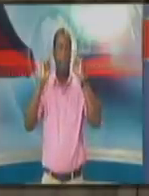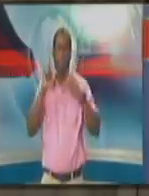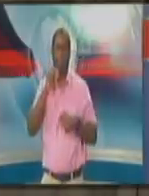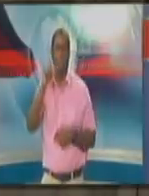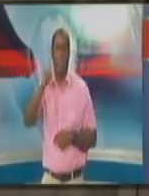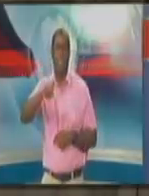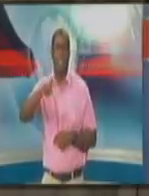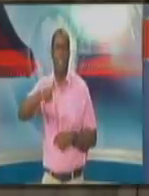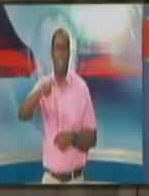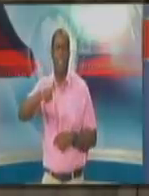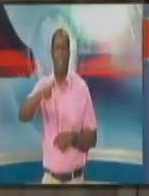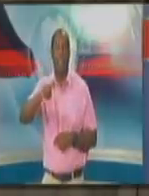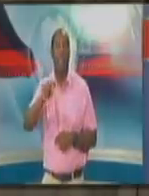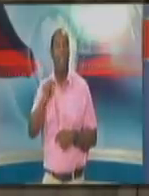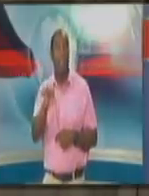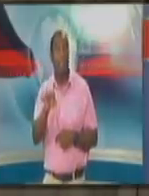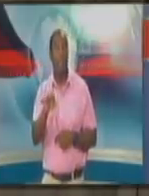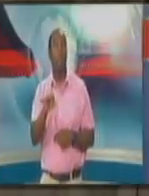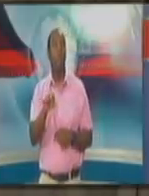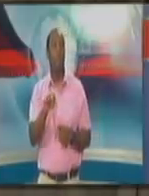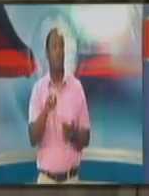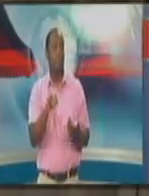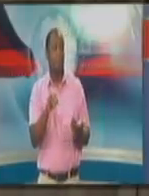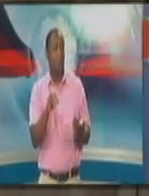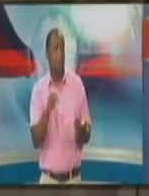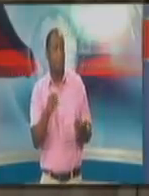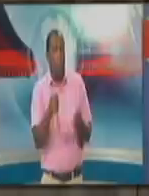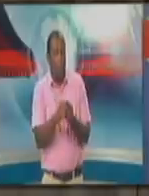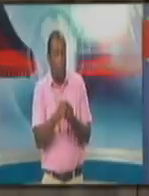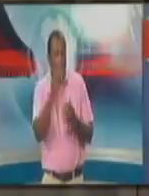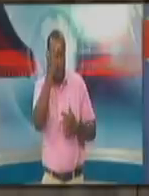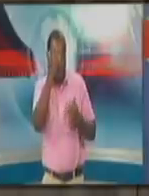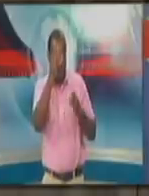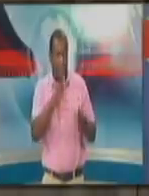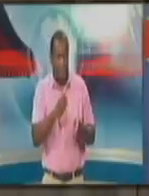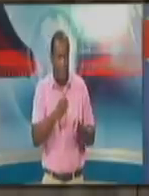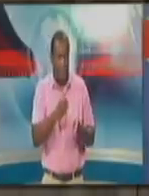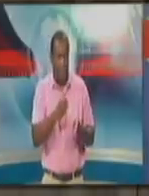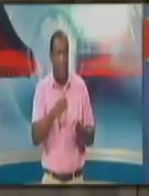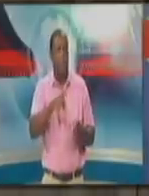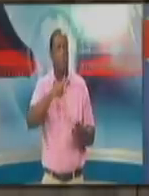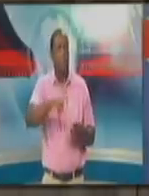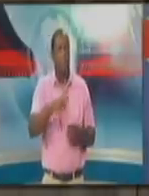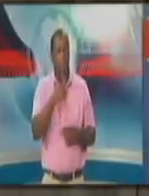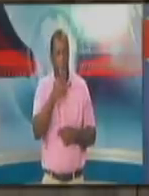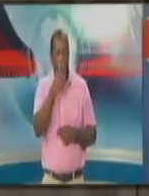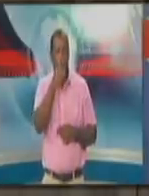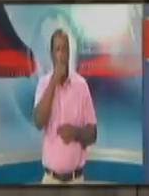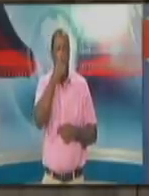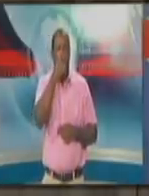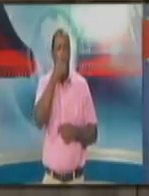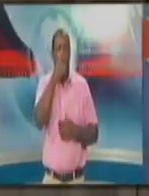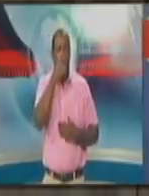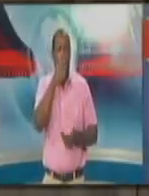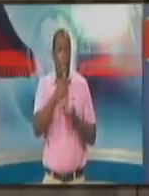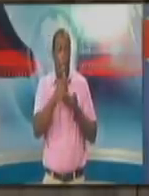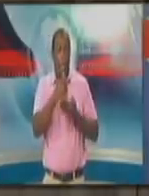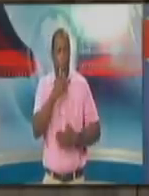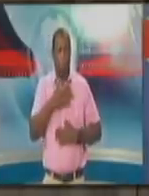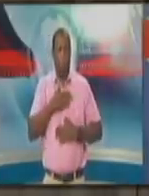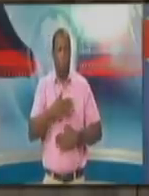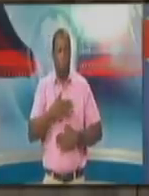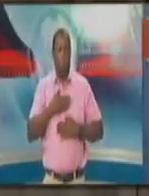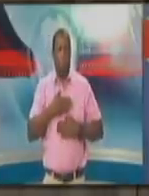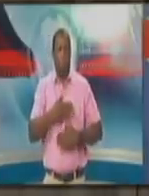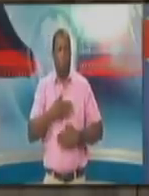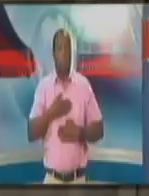seeing somebody that is being nebulized, you should be wearing an N95 mask, which is the highest level of respiratory protection that we have available to